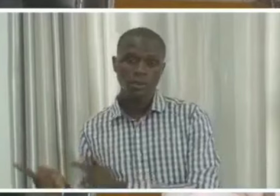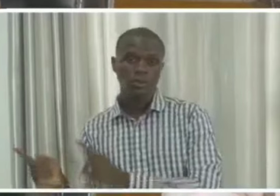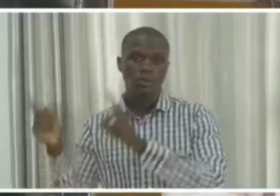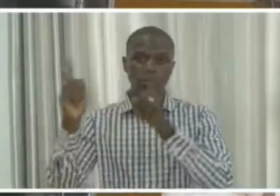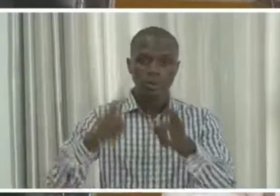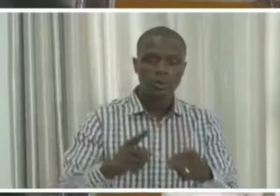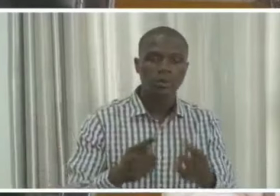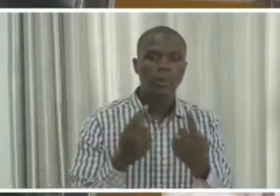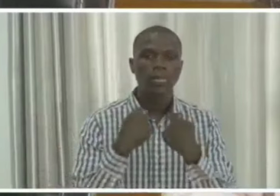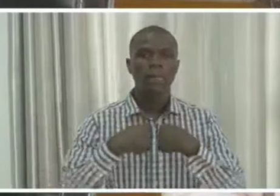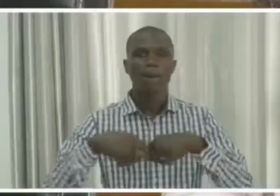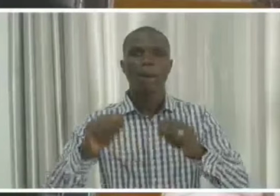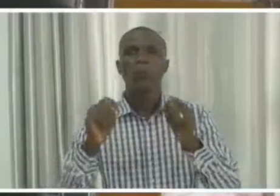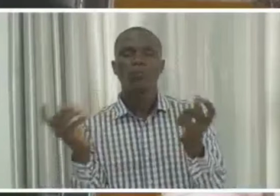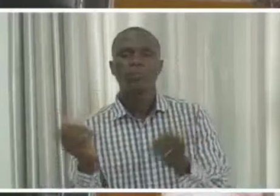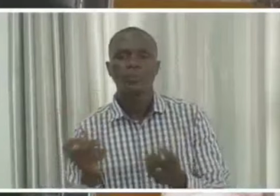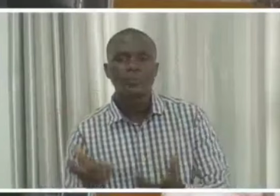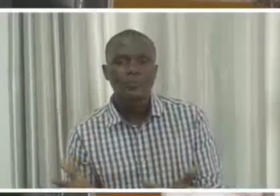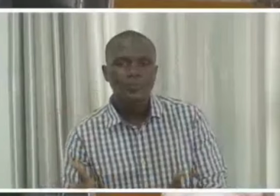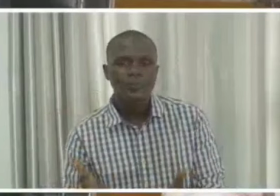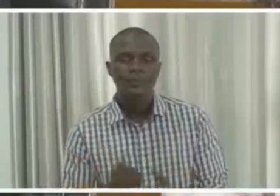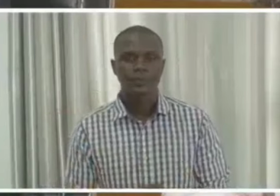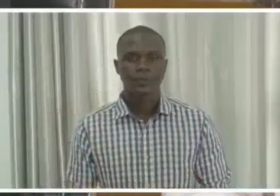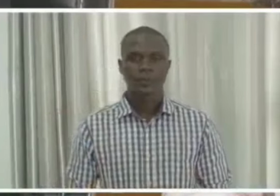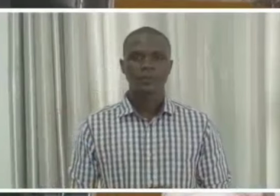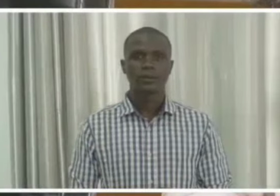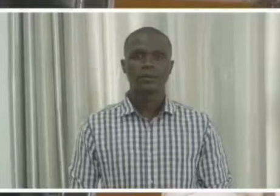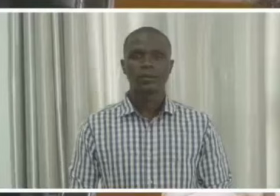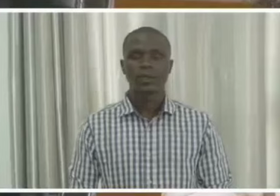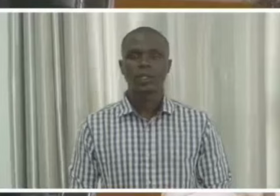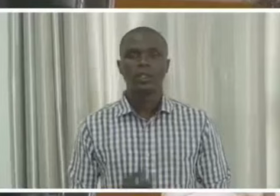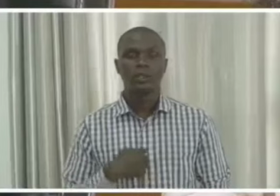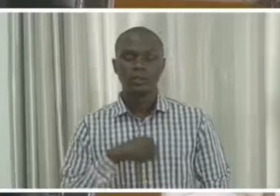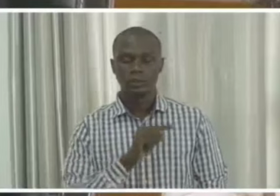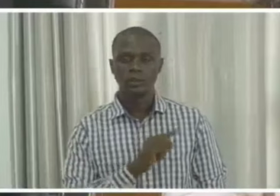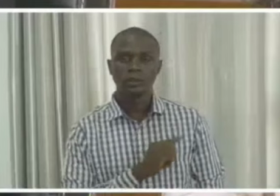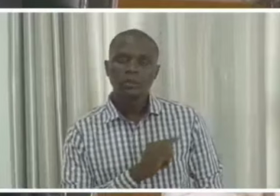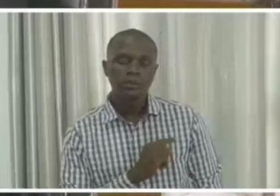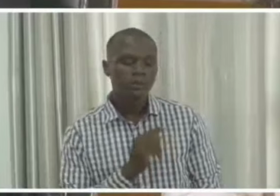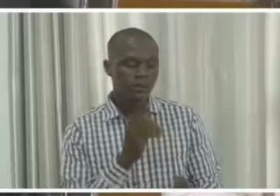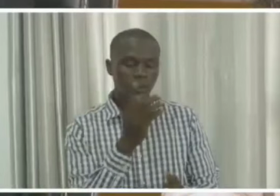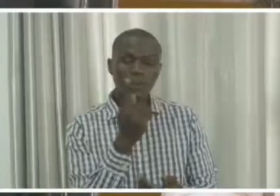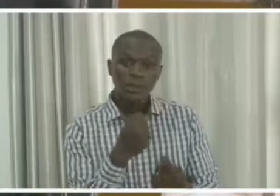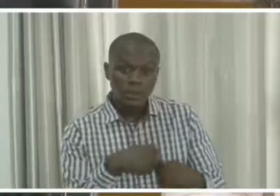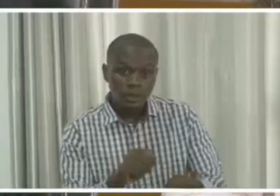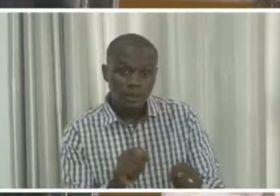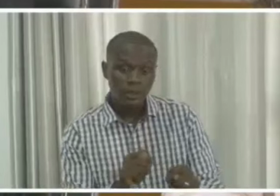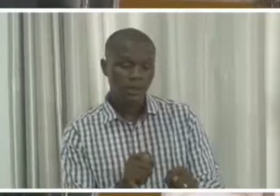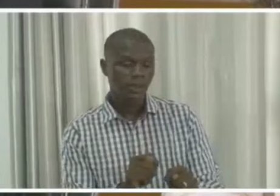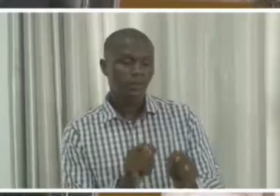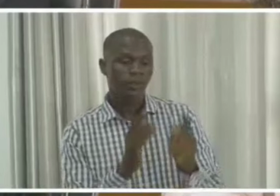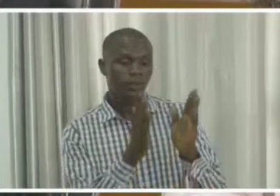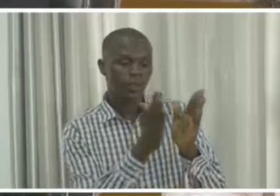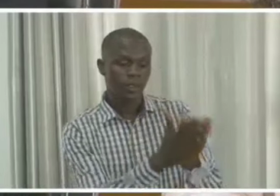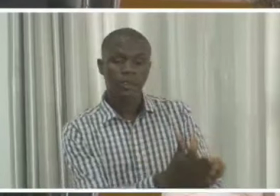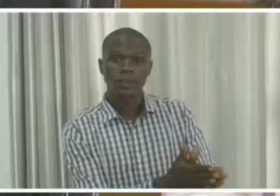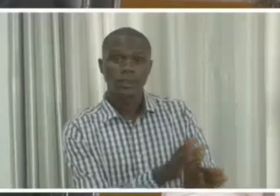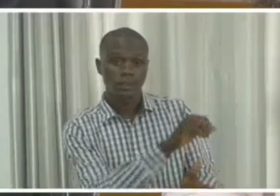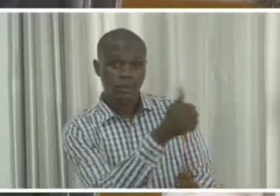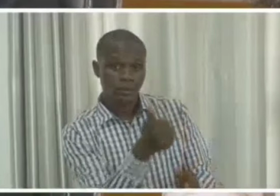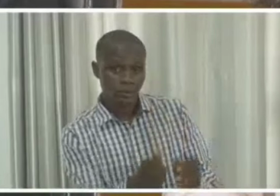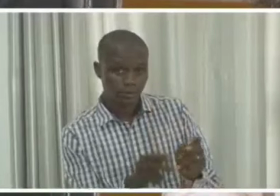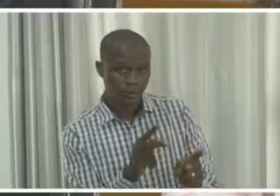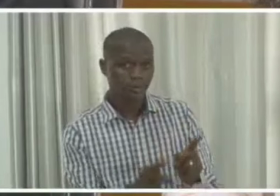open to people that were interested, not just the government people there. So at the government side, you